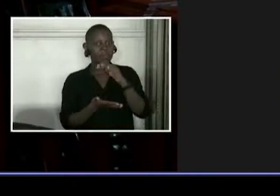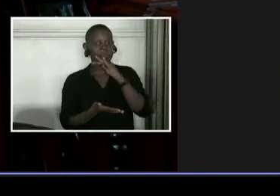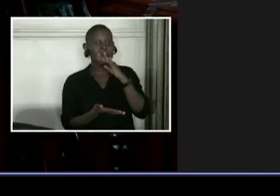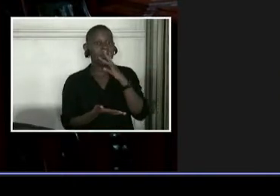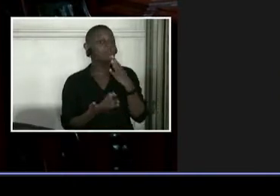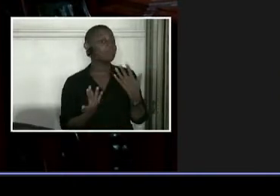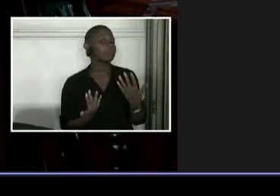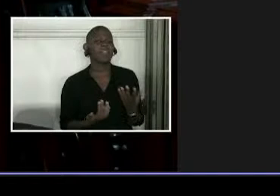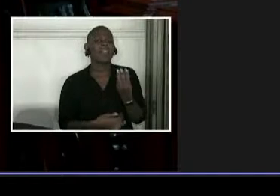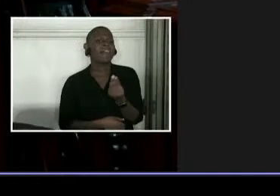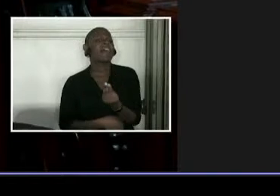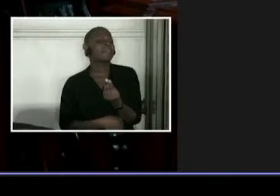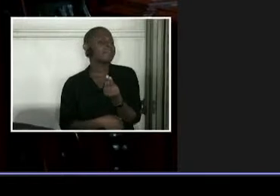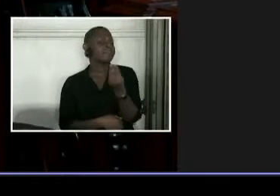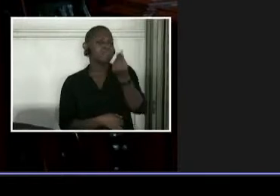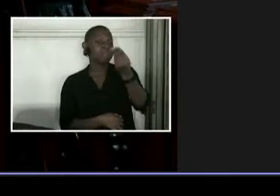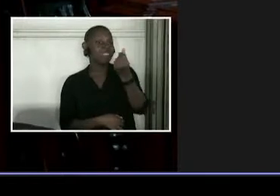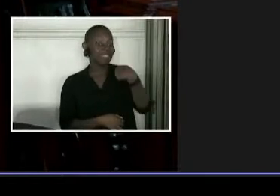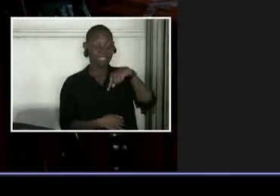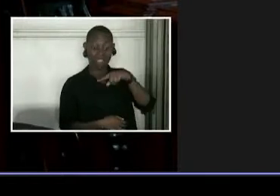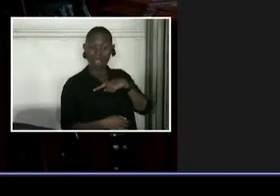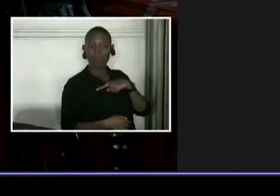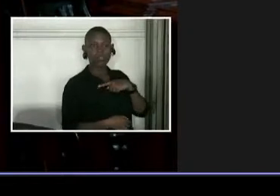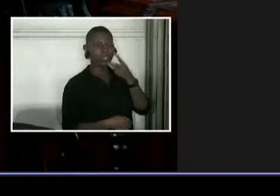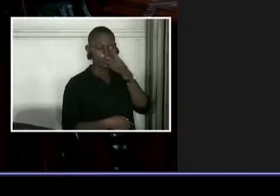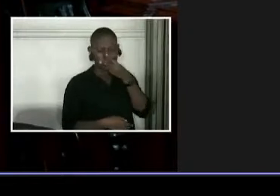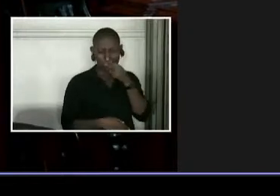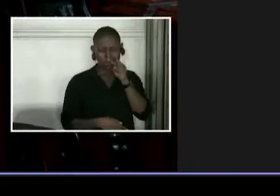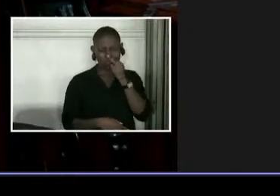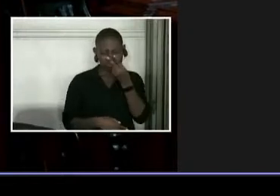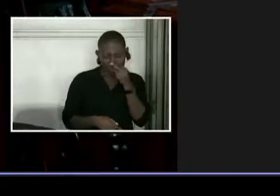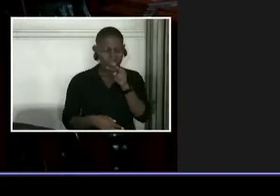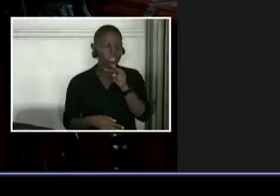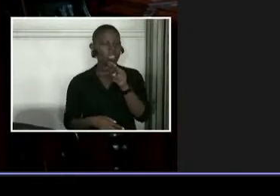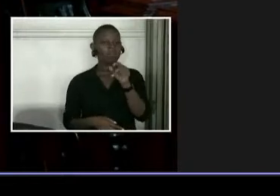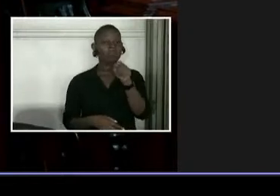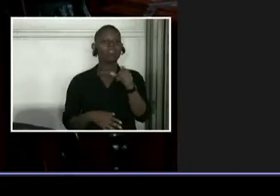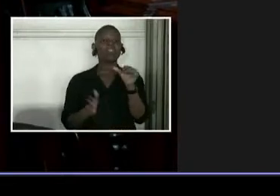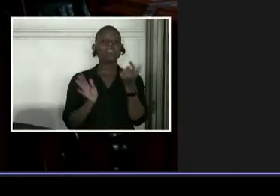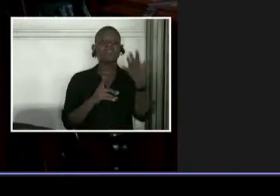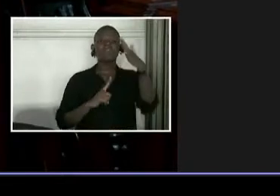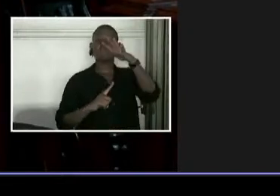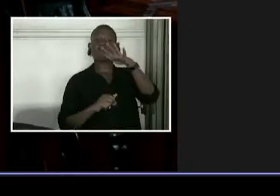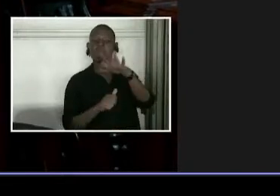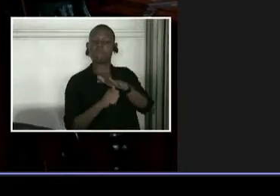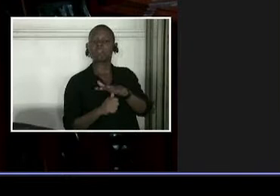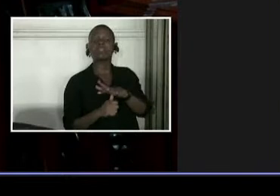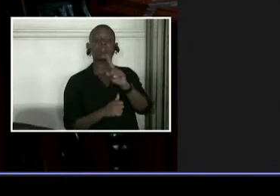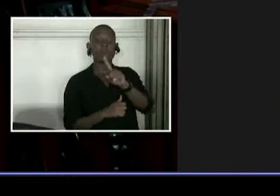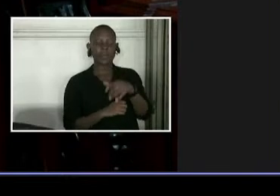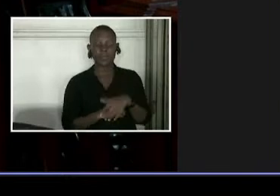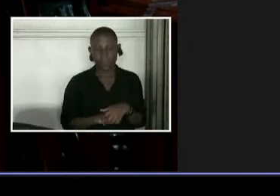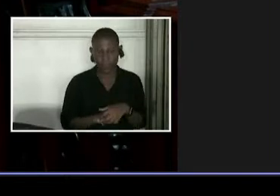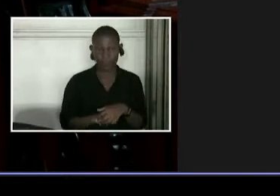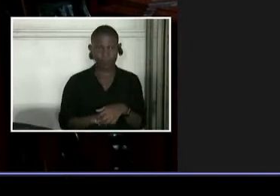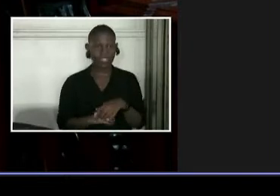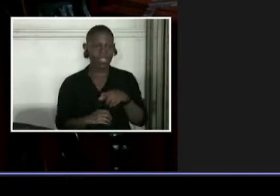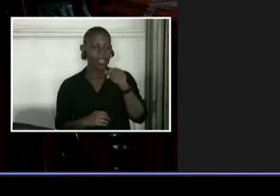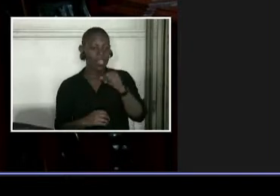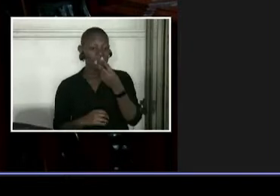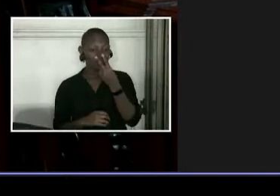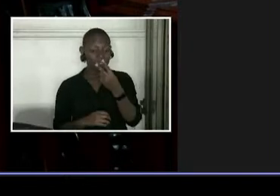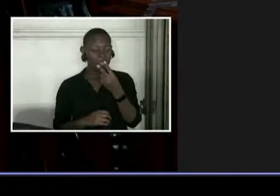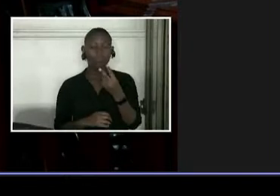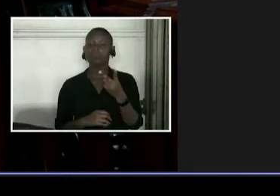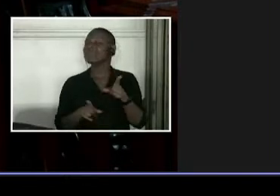what we have reprioritized as the government and the Department of Human Settlements in KwaZulu-Natal. We'll show the same integrity that was